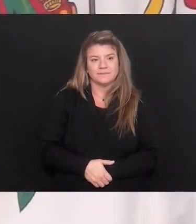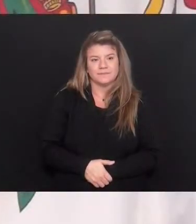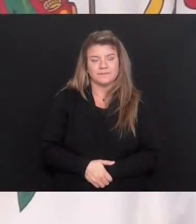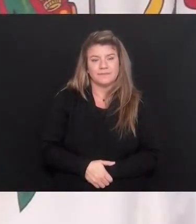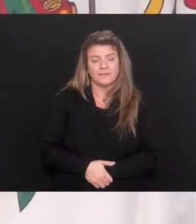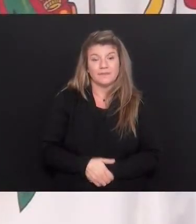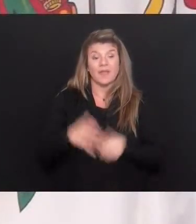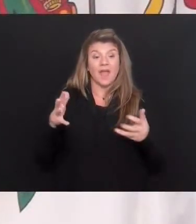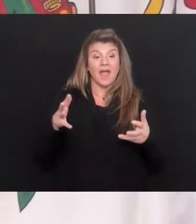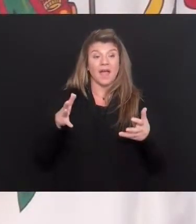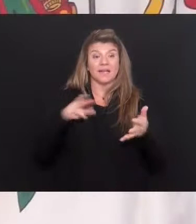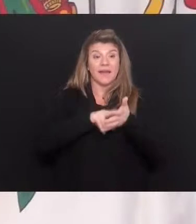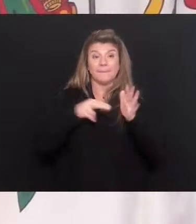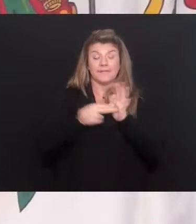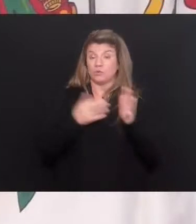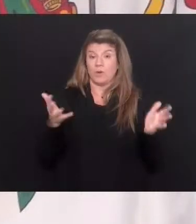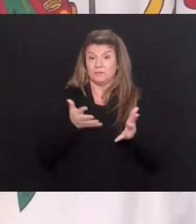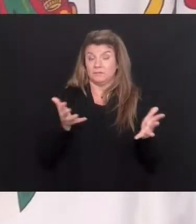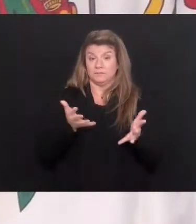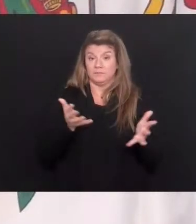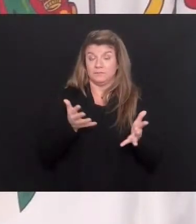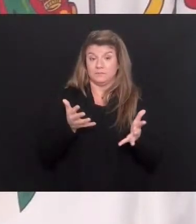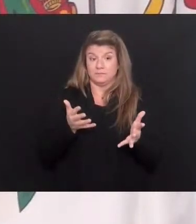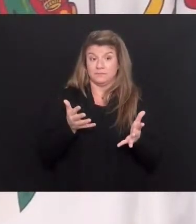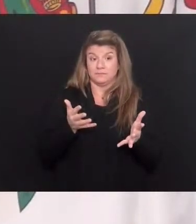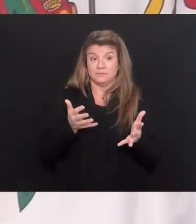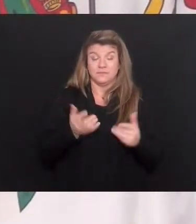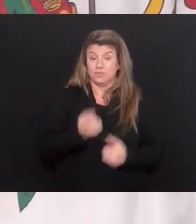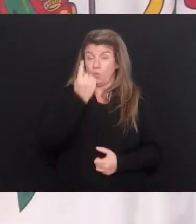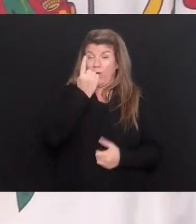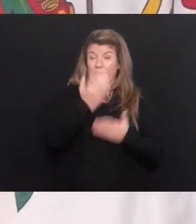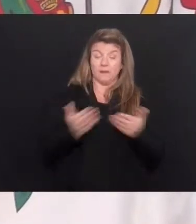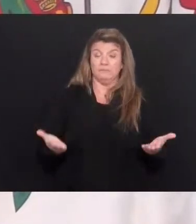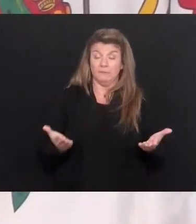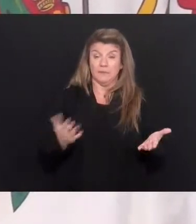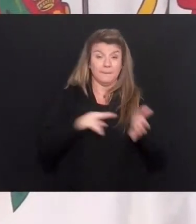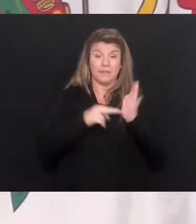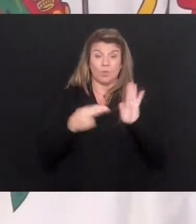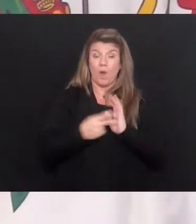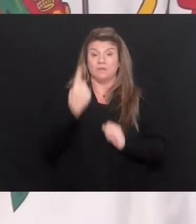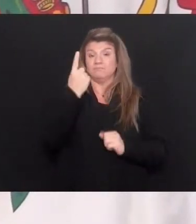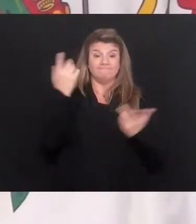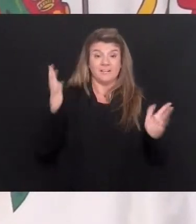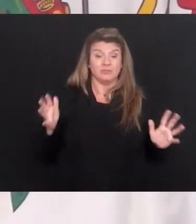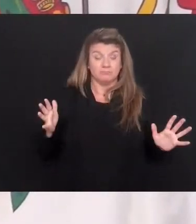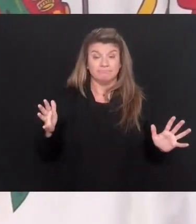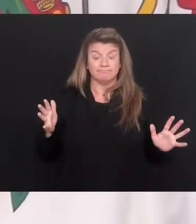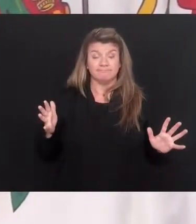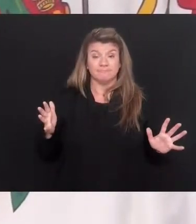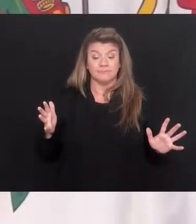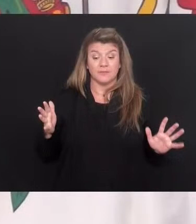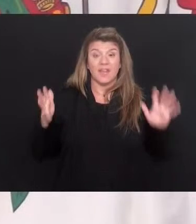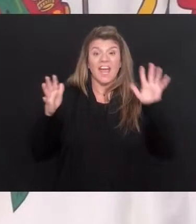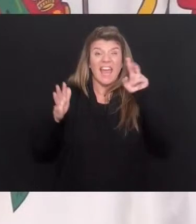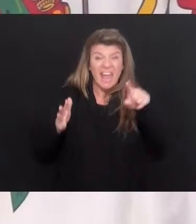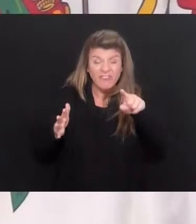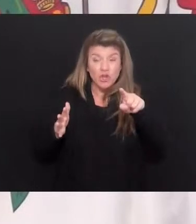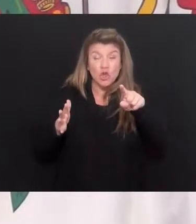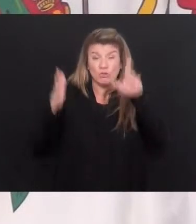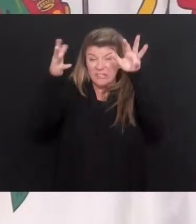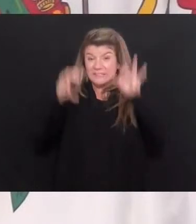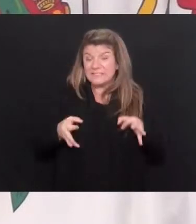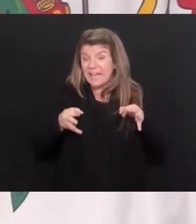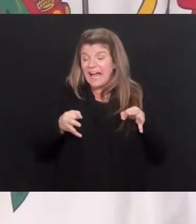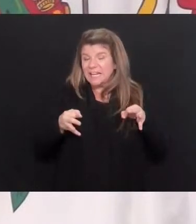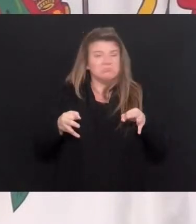the net of the whole thing is just one thing and one thing alone. If you have chosen to